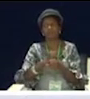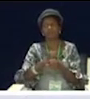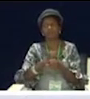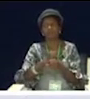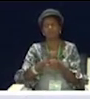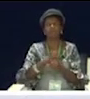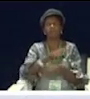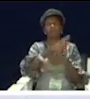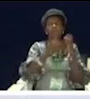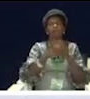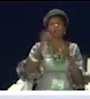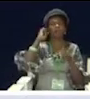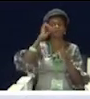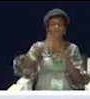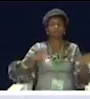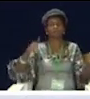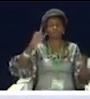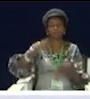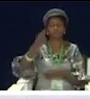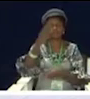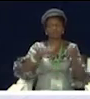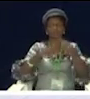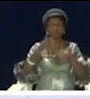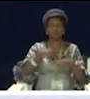all his children must come and celebrate.